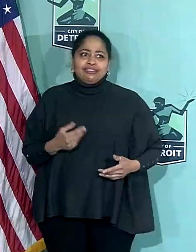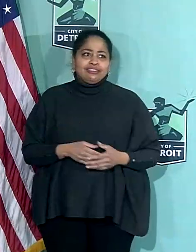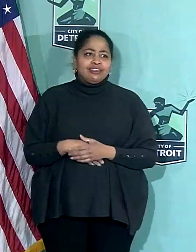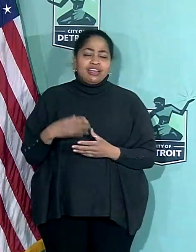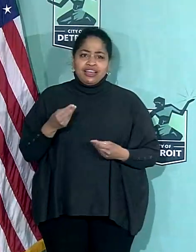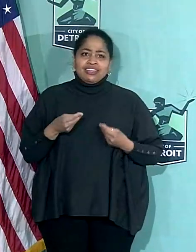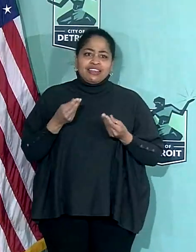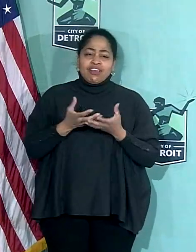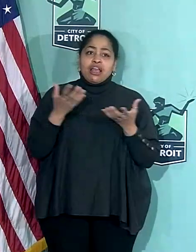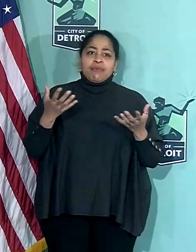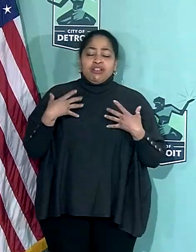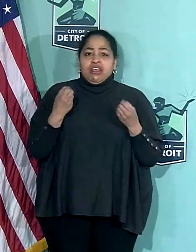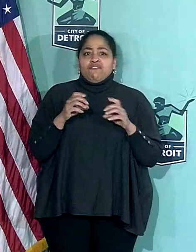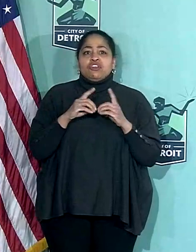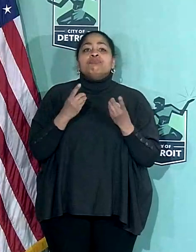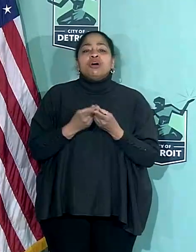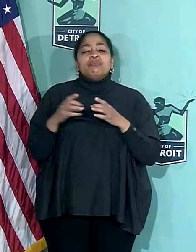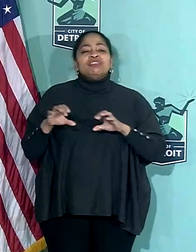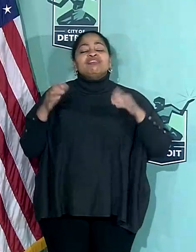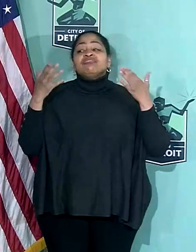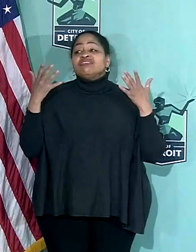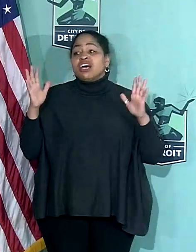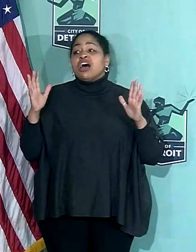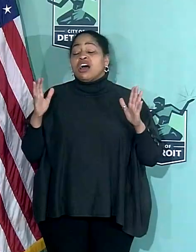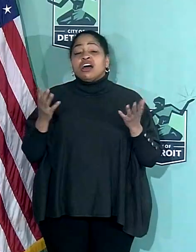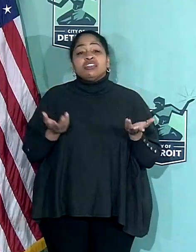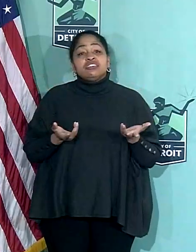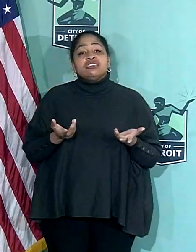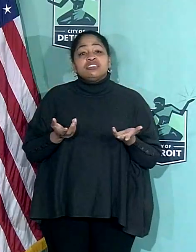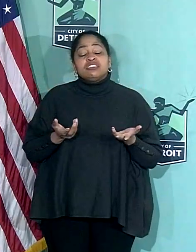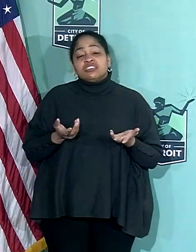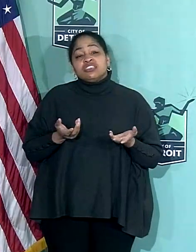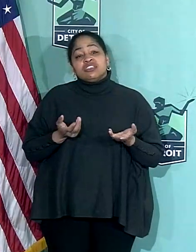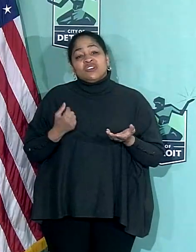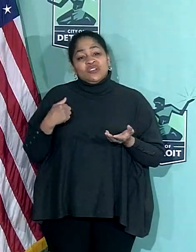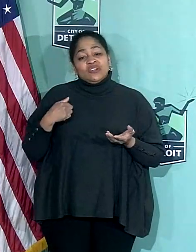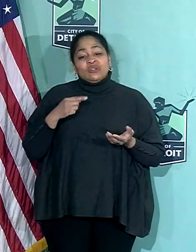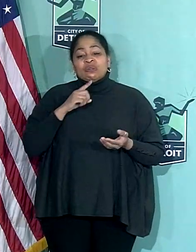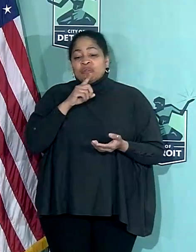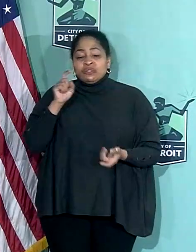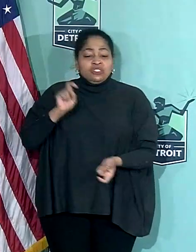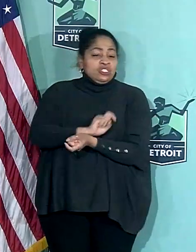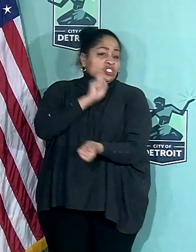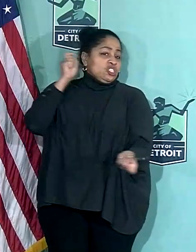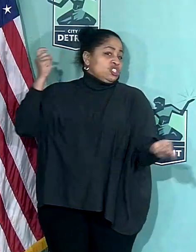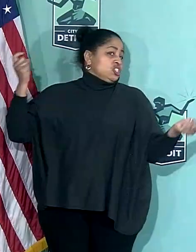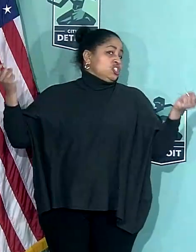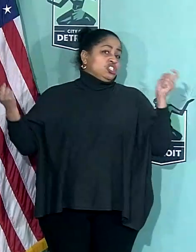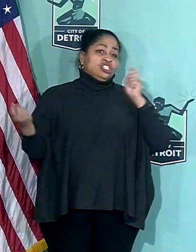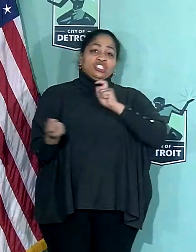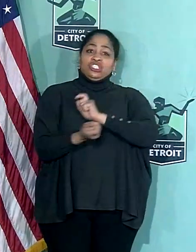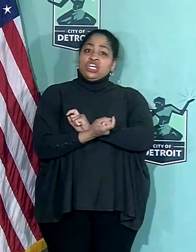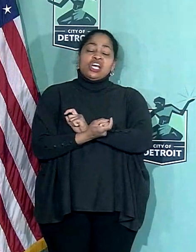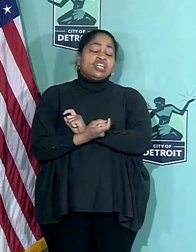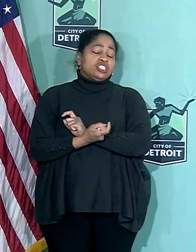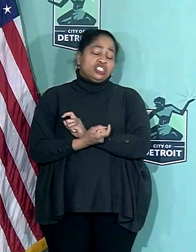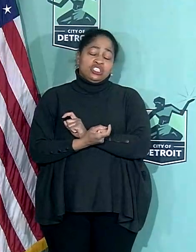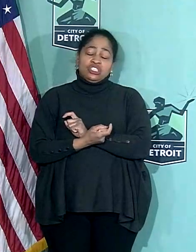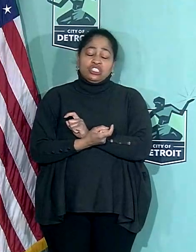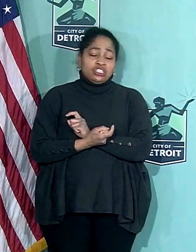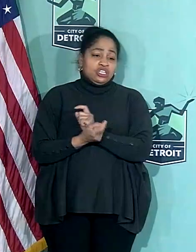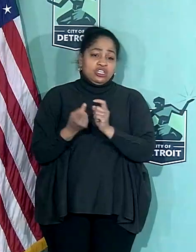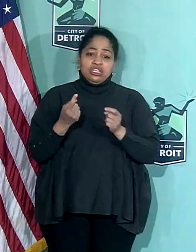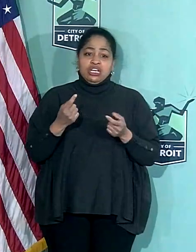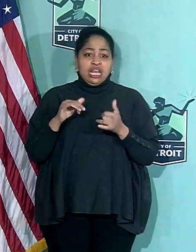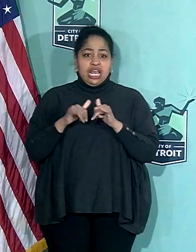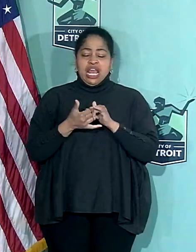health department has done to really change the trajectory of COVID-19, it's all